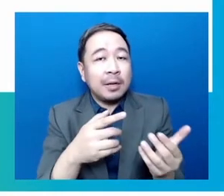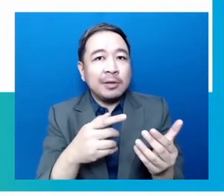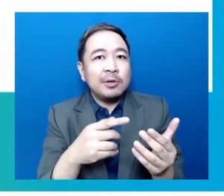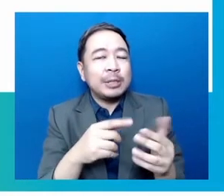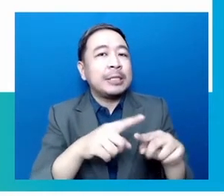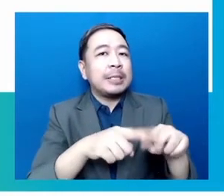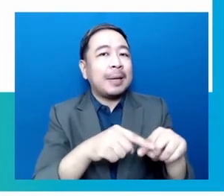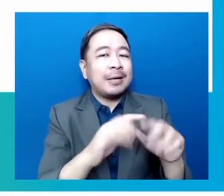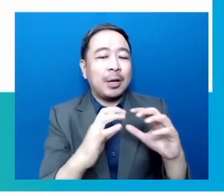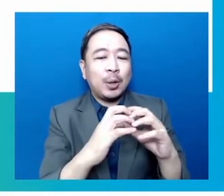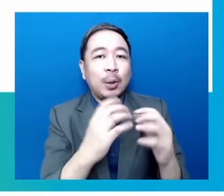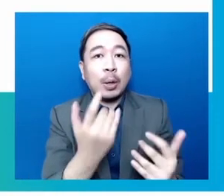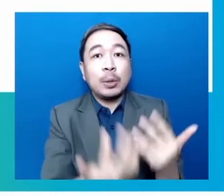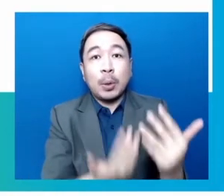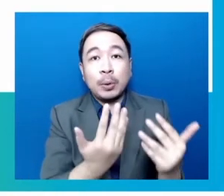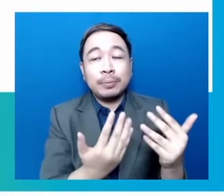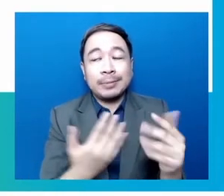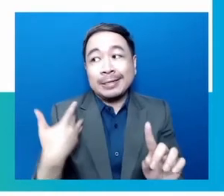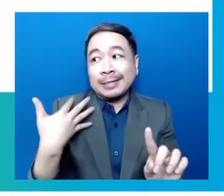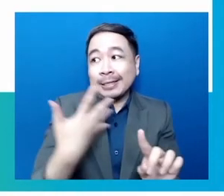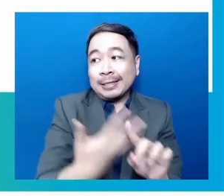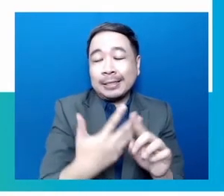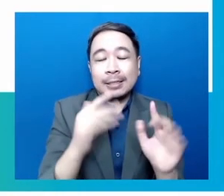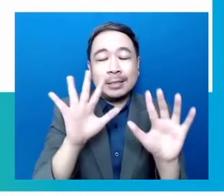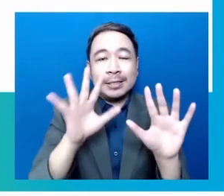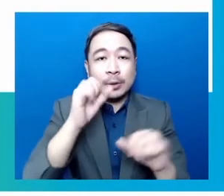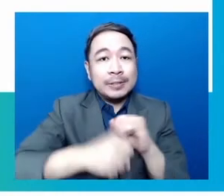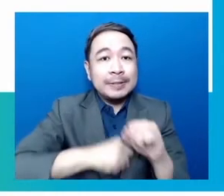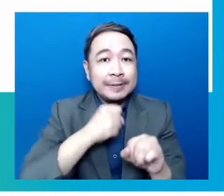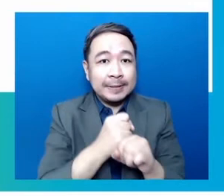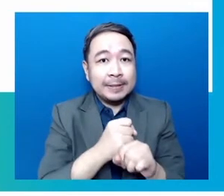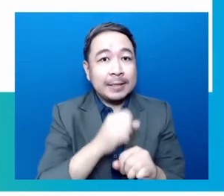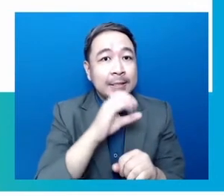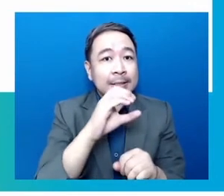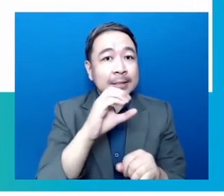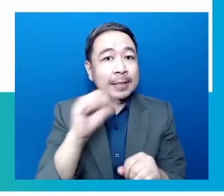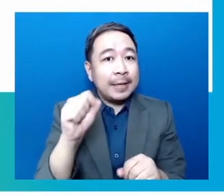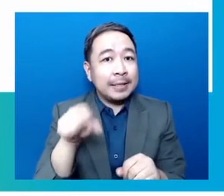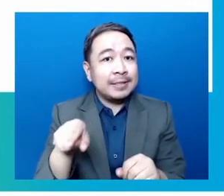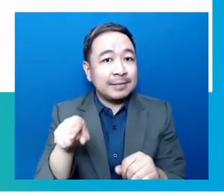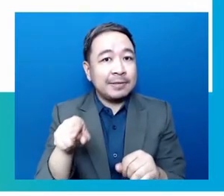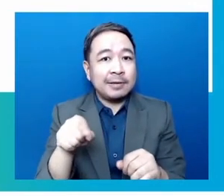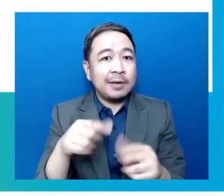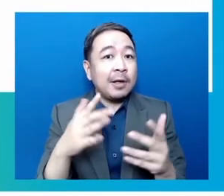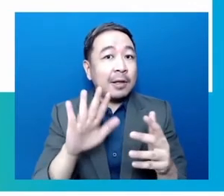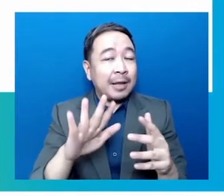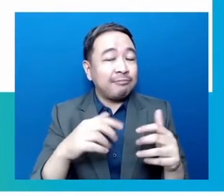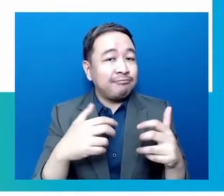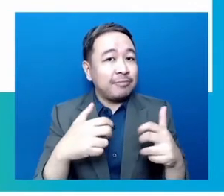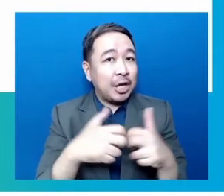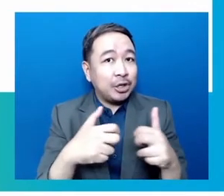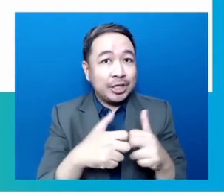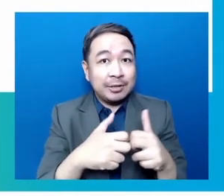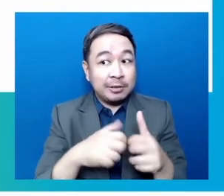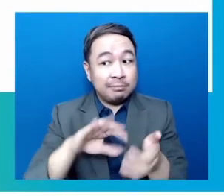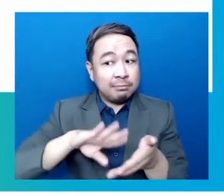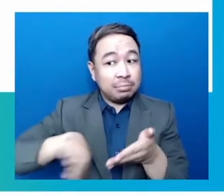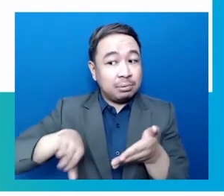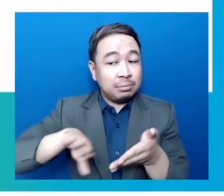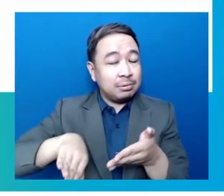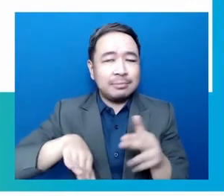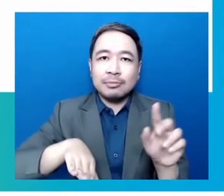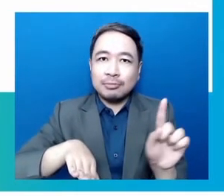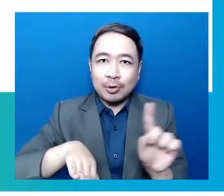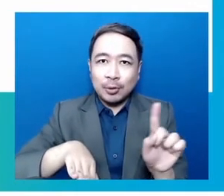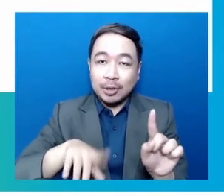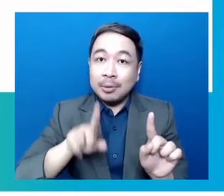past decade, CCS and efficient fossil fuel technologies have not displaced, but rather have justified more room